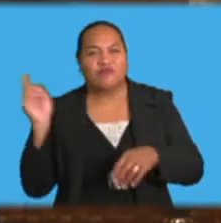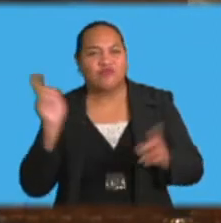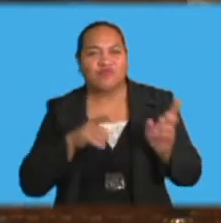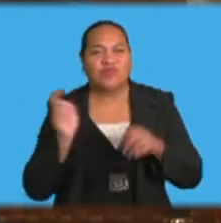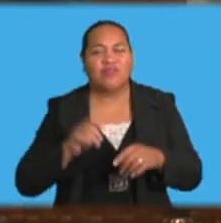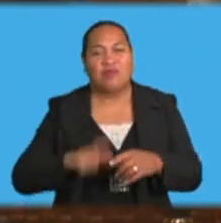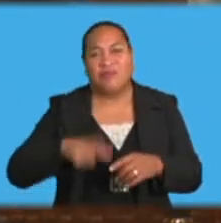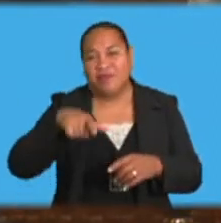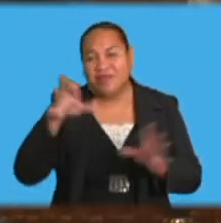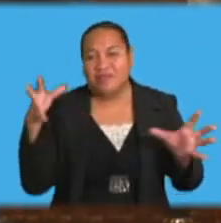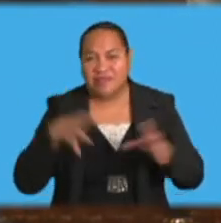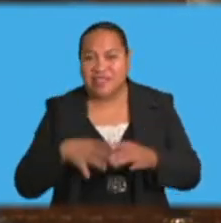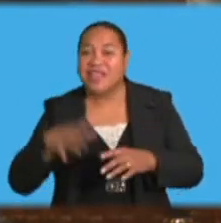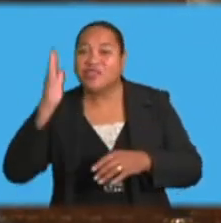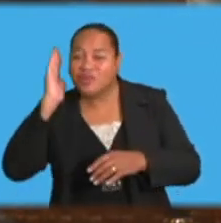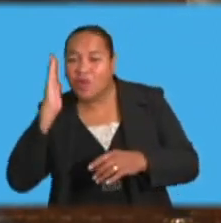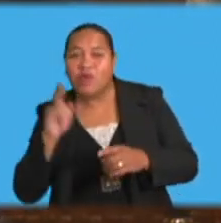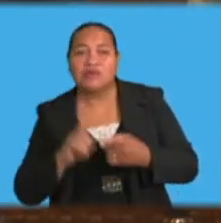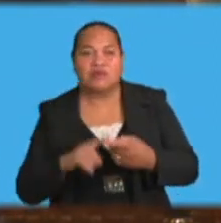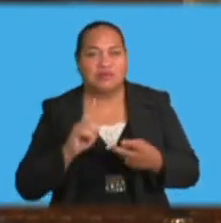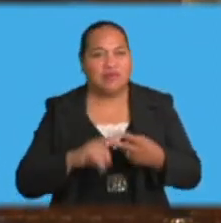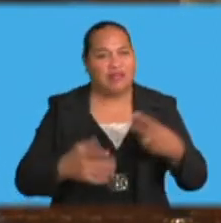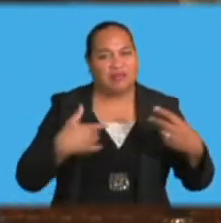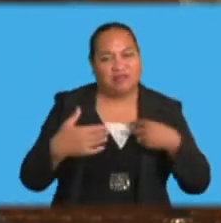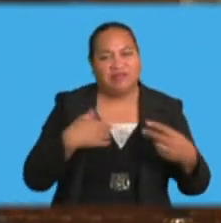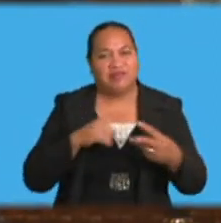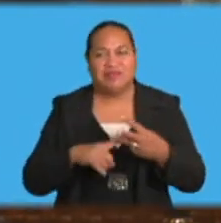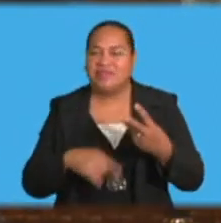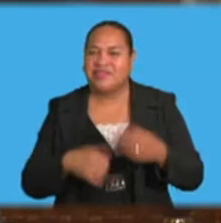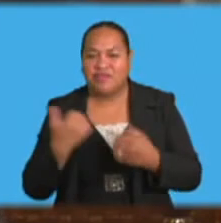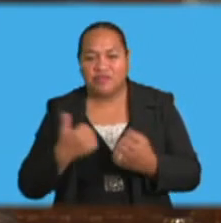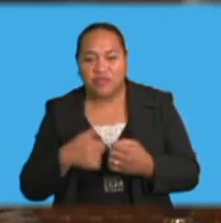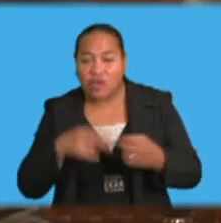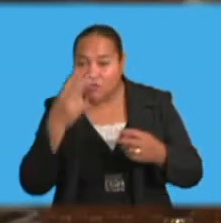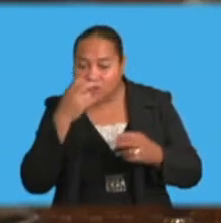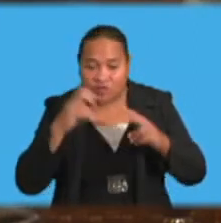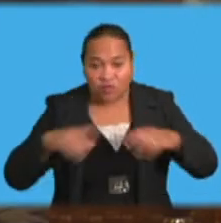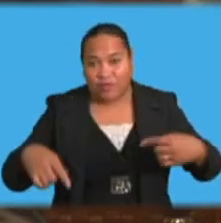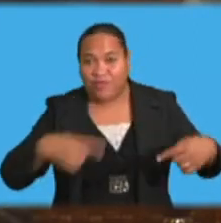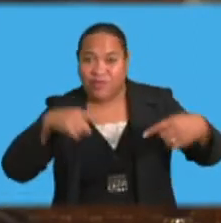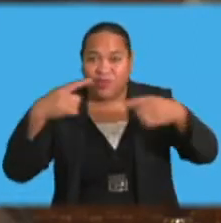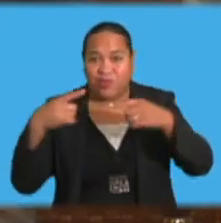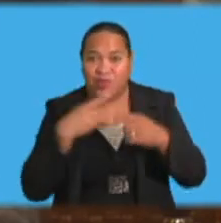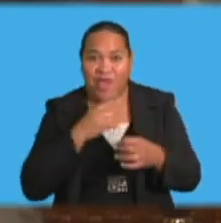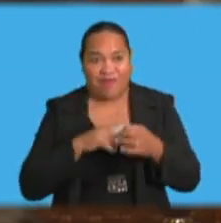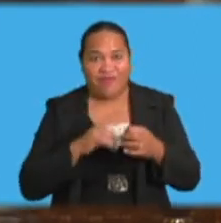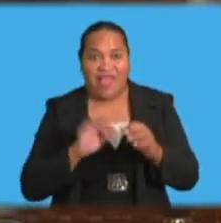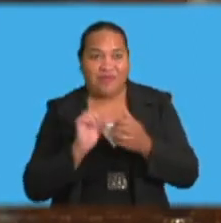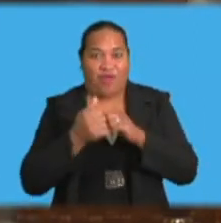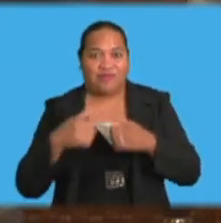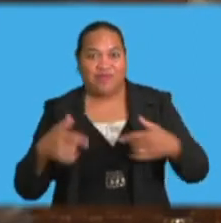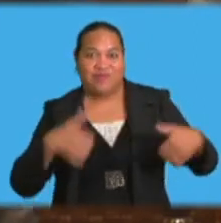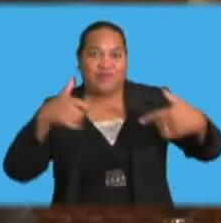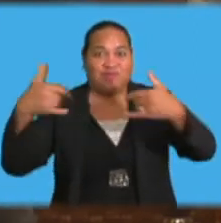tertiary institutions, and schools also. Oratory contest was held for young people from tertiary and secondary schools to raise